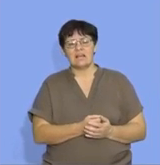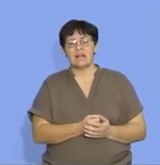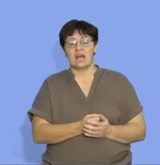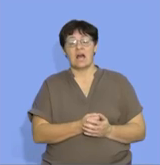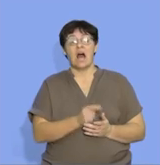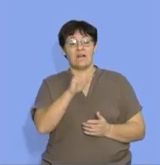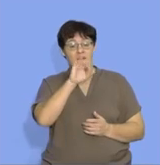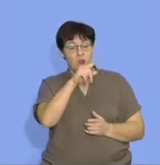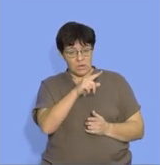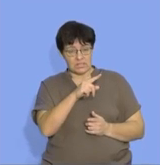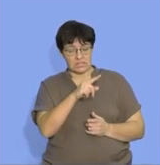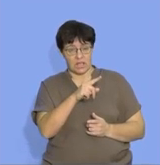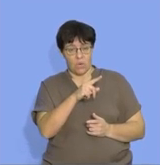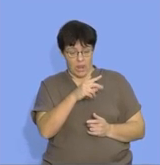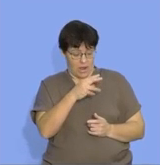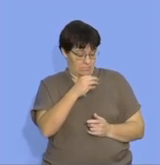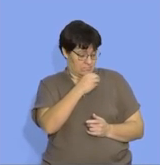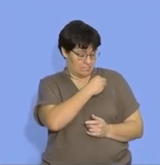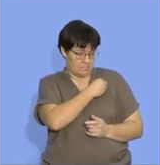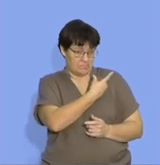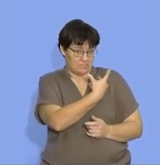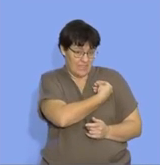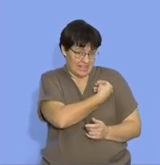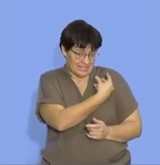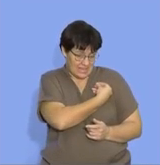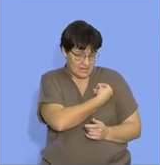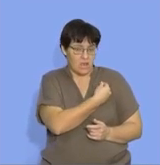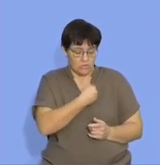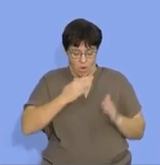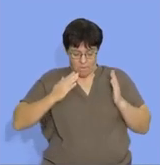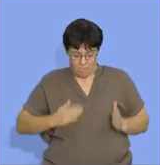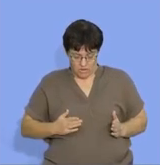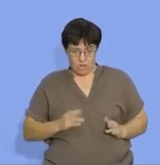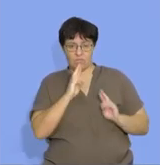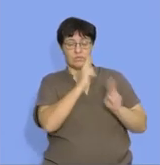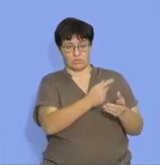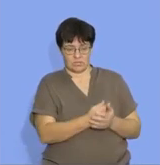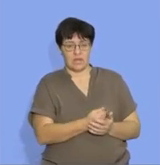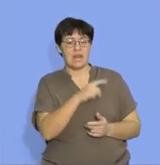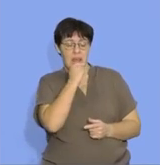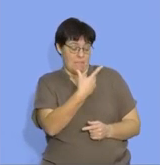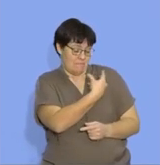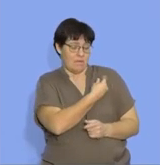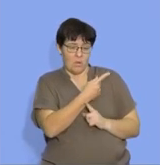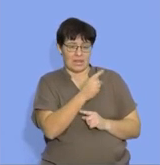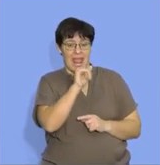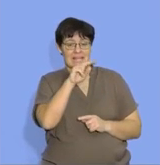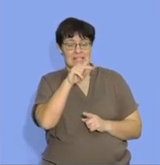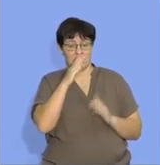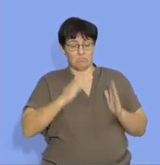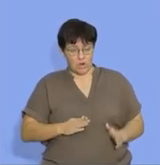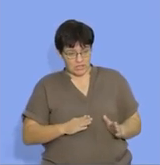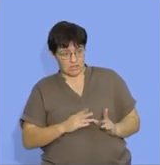our body to make our body respond with something that's called antibodies. Now,